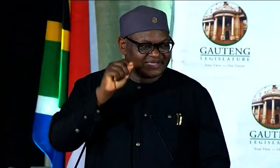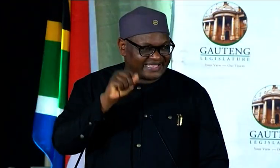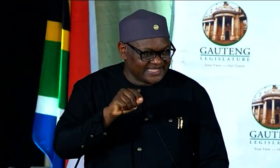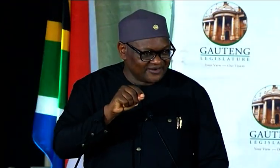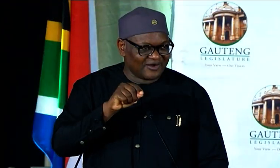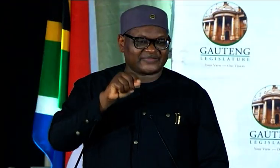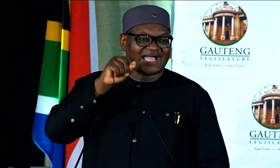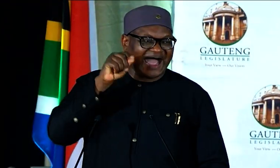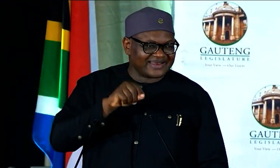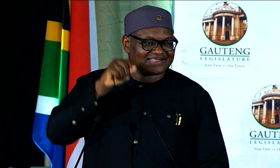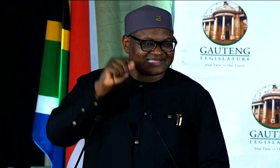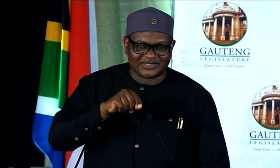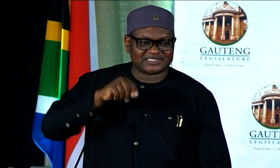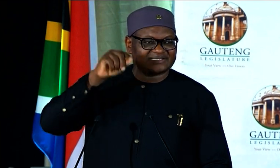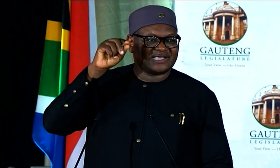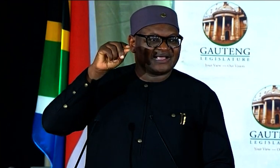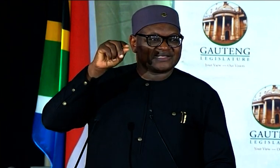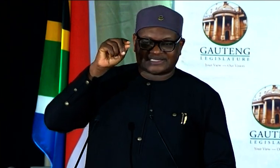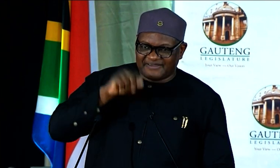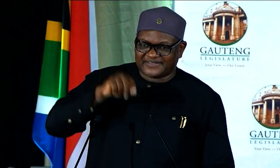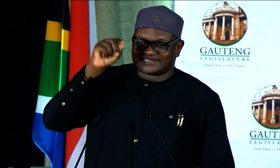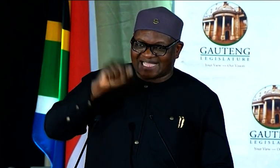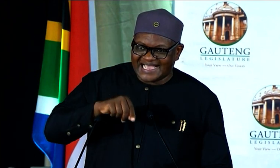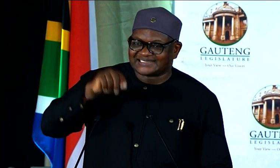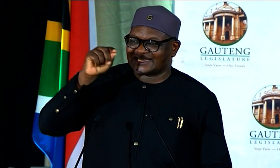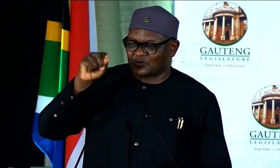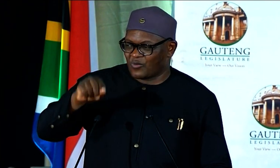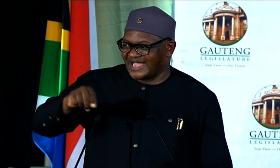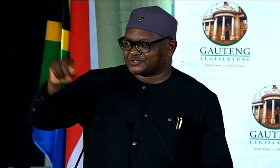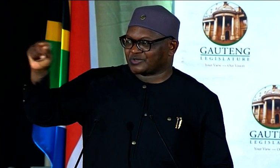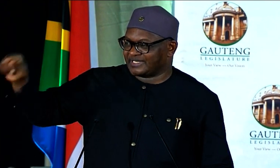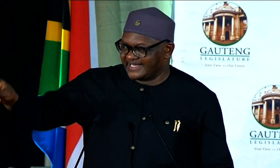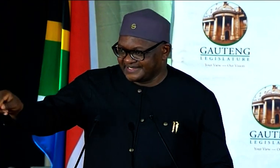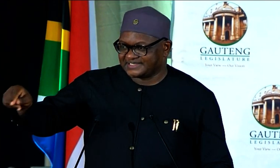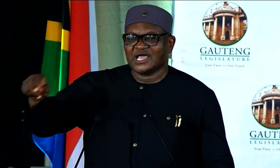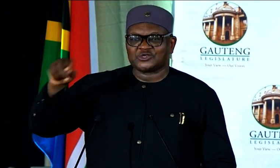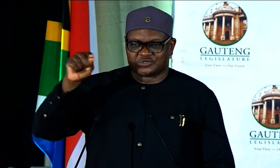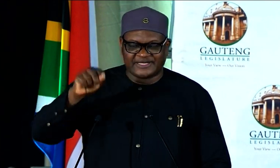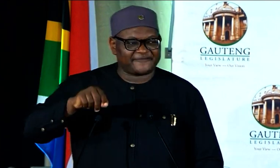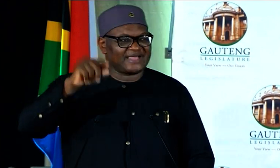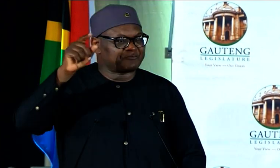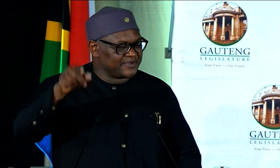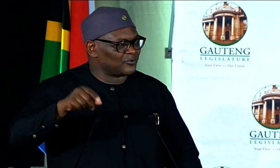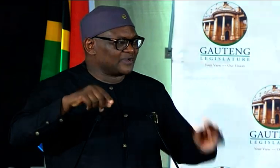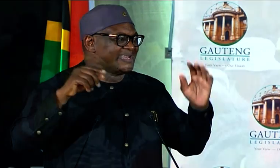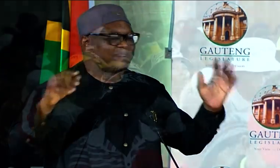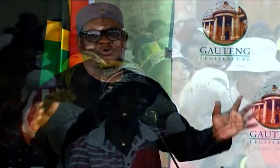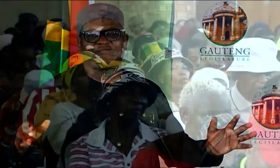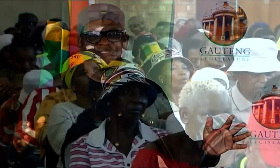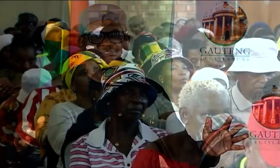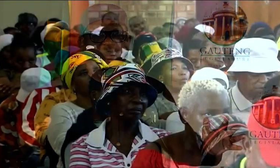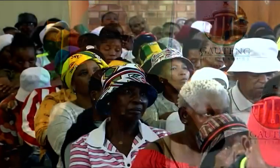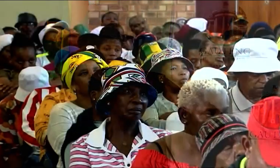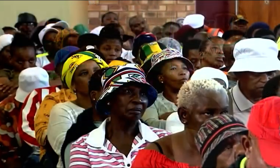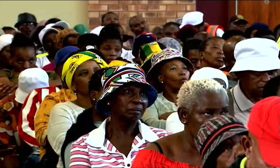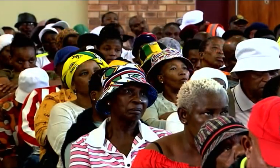the beginning of the 100,000 serviced sites that we want to release to different people in our